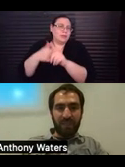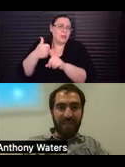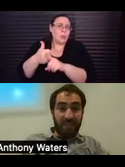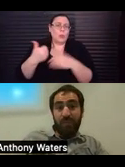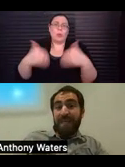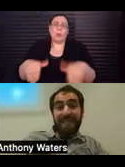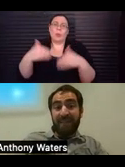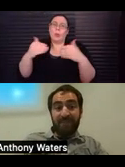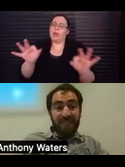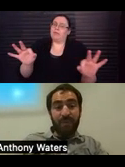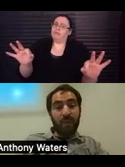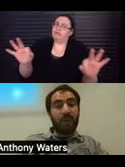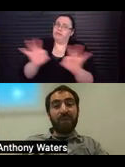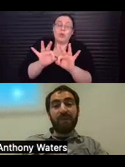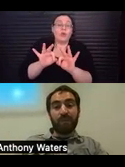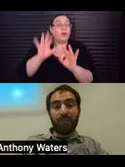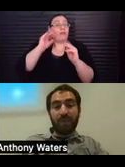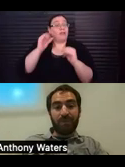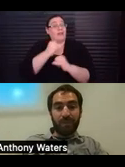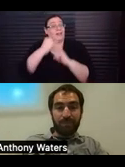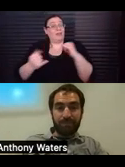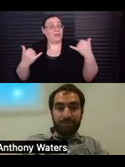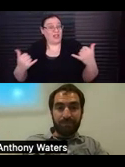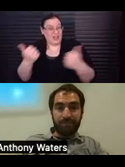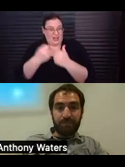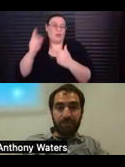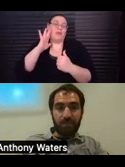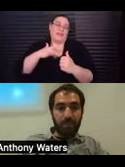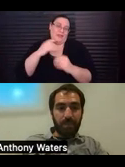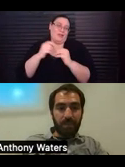important. And hopefully at the end of today, we'll all feel a little bit more comfortable.